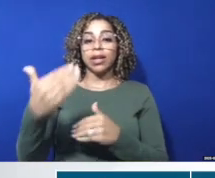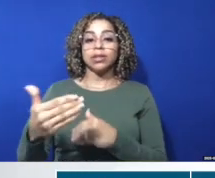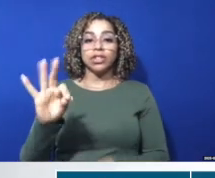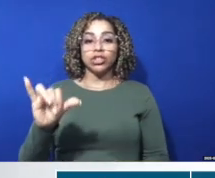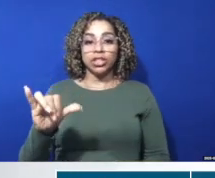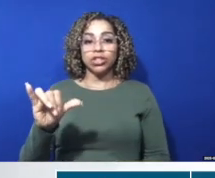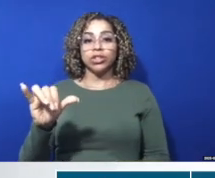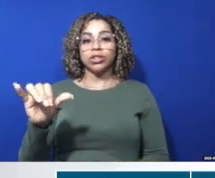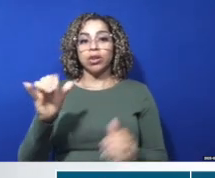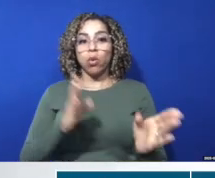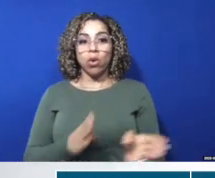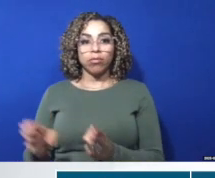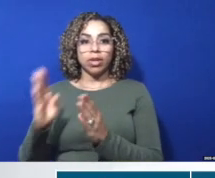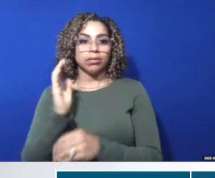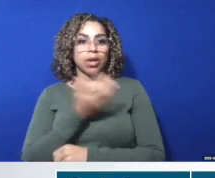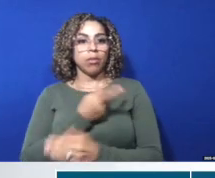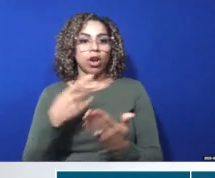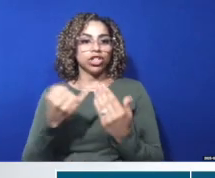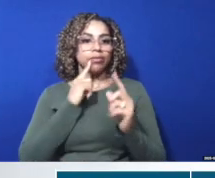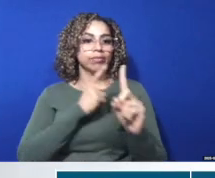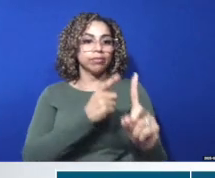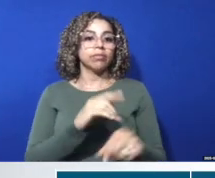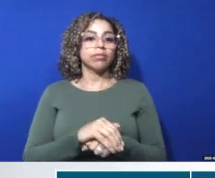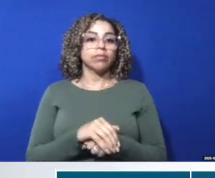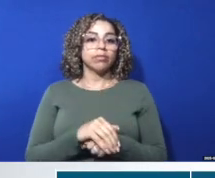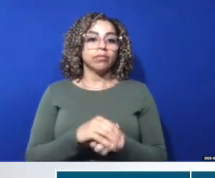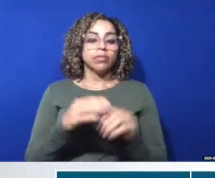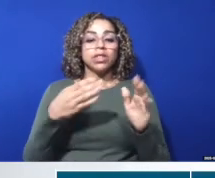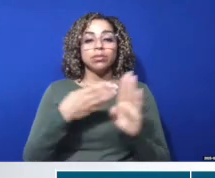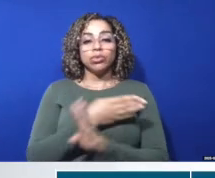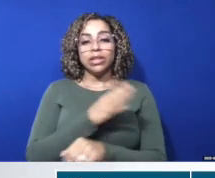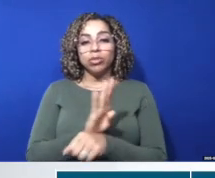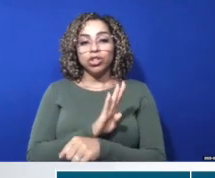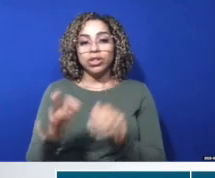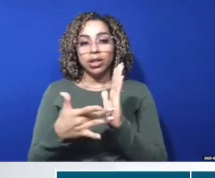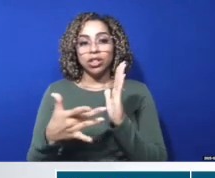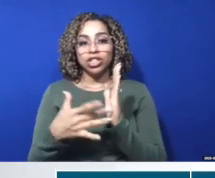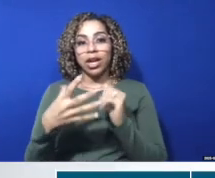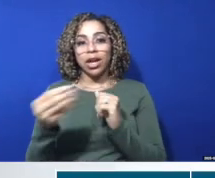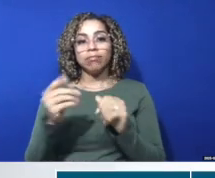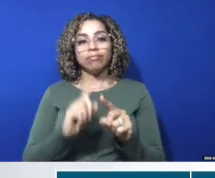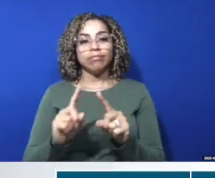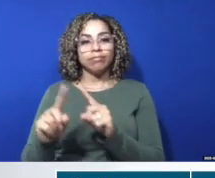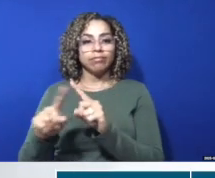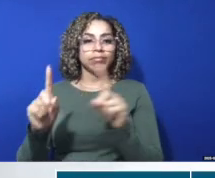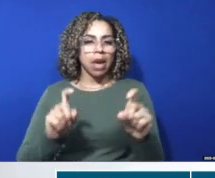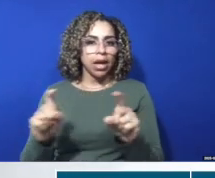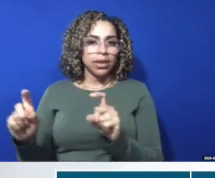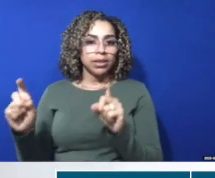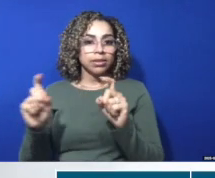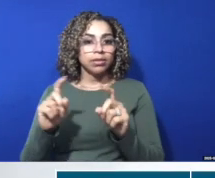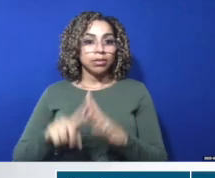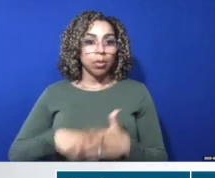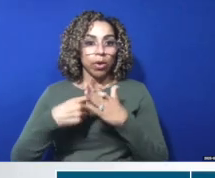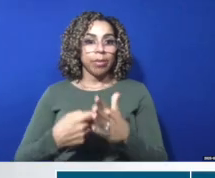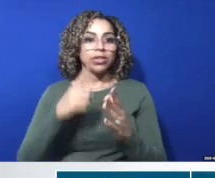being the demonstration of pre-commercial technology and scaled pilot deployments of early commercial technology, programs